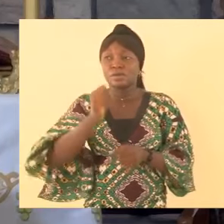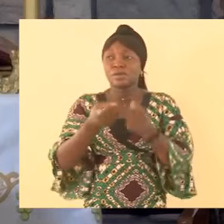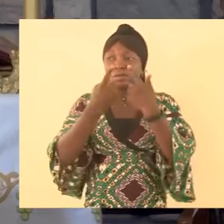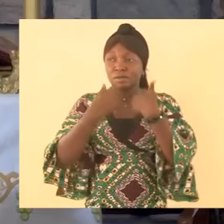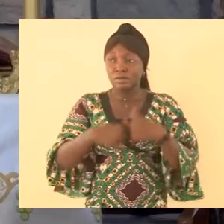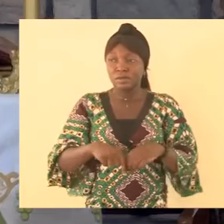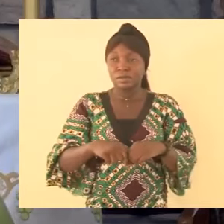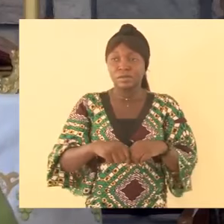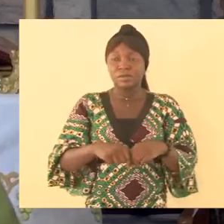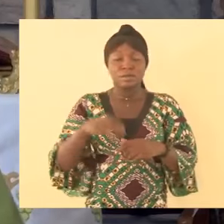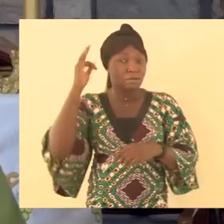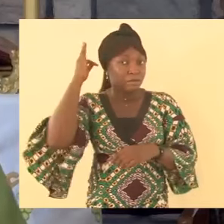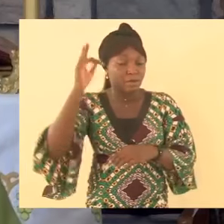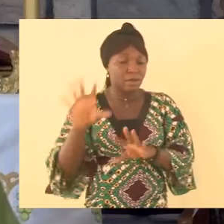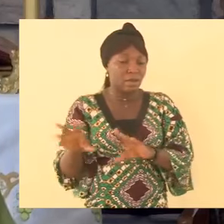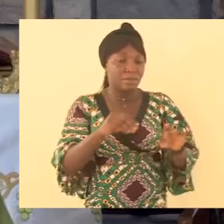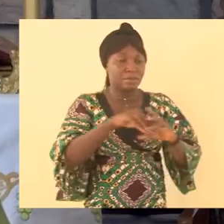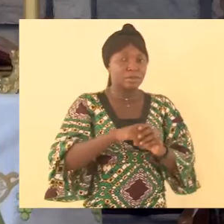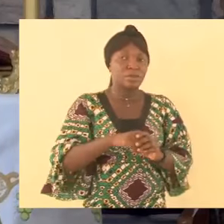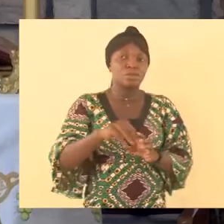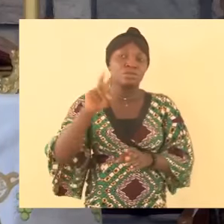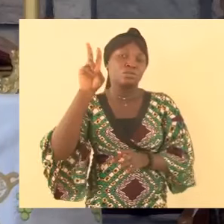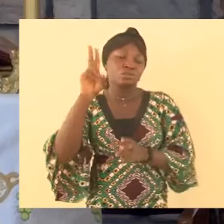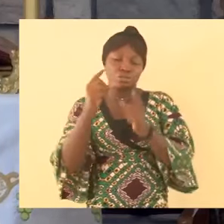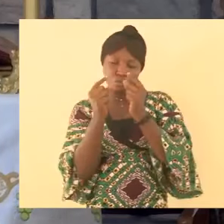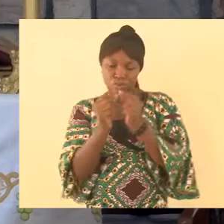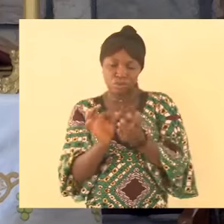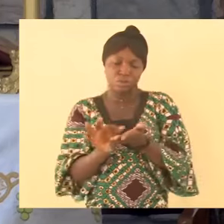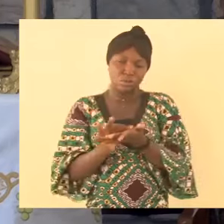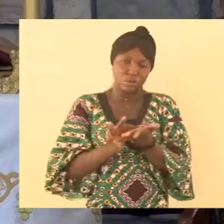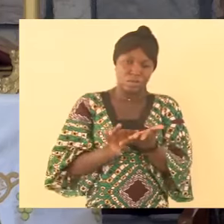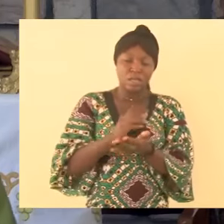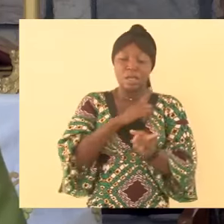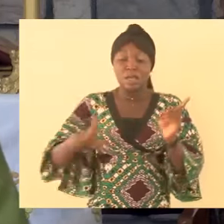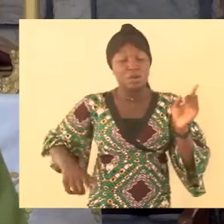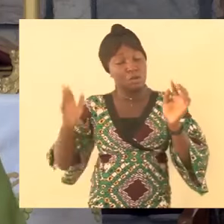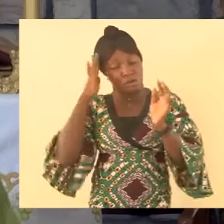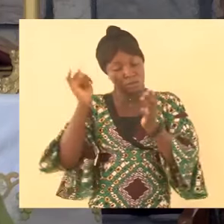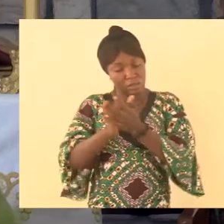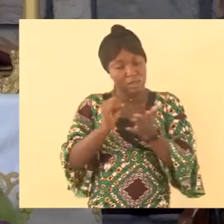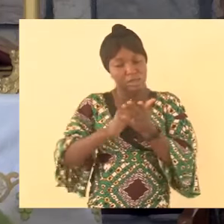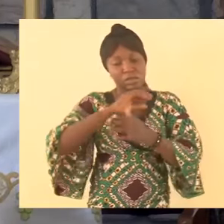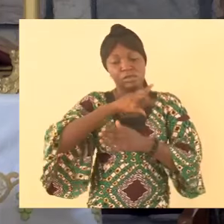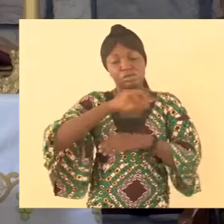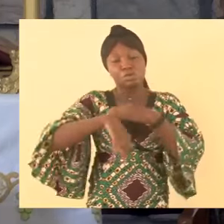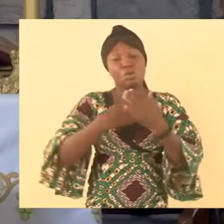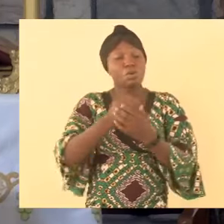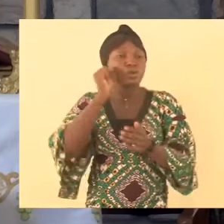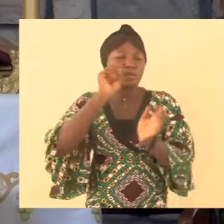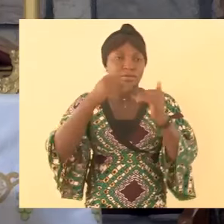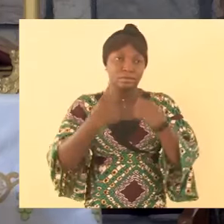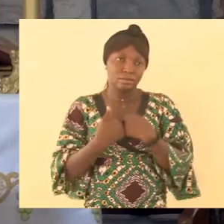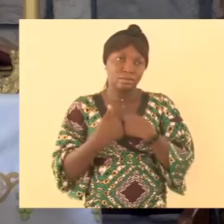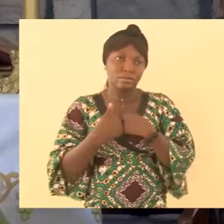She came forward and put in two small coins. And these two small coins, the Lord knew that it was all she had to live on.